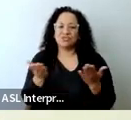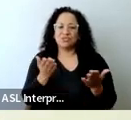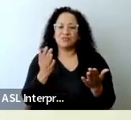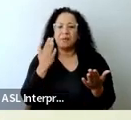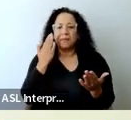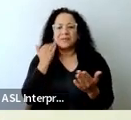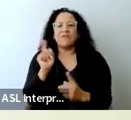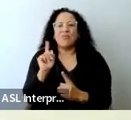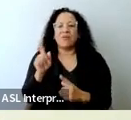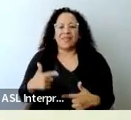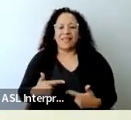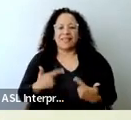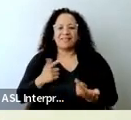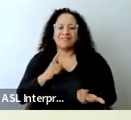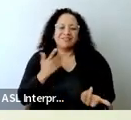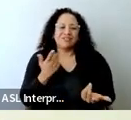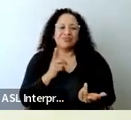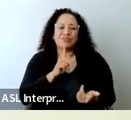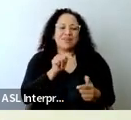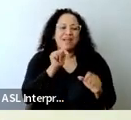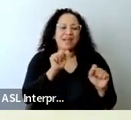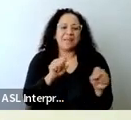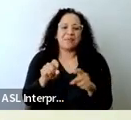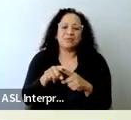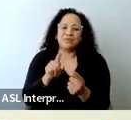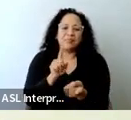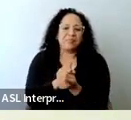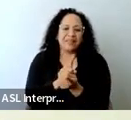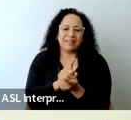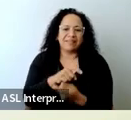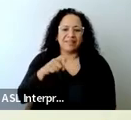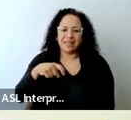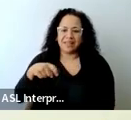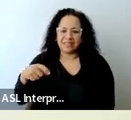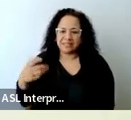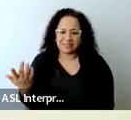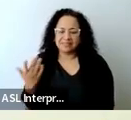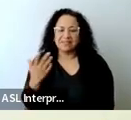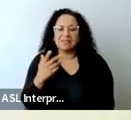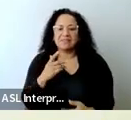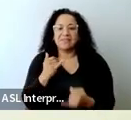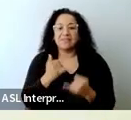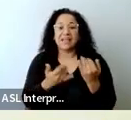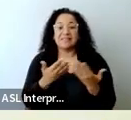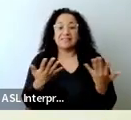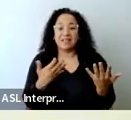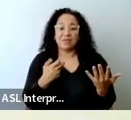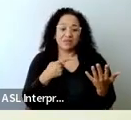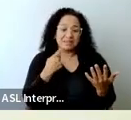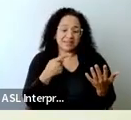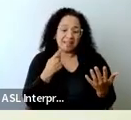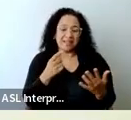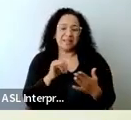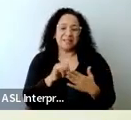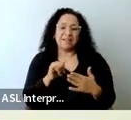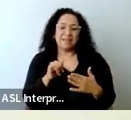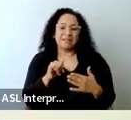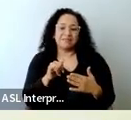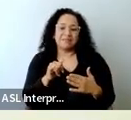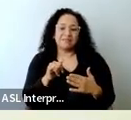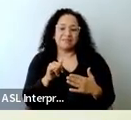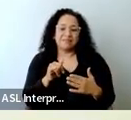of where they lived, just really weren't able to meet the needs. The last thing I'll say is that, you